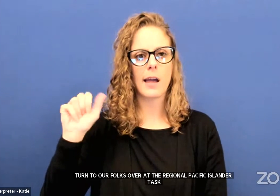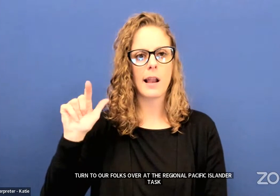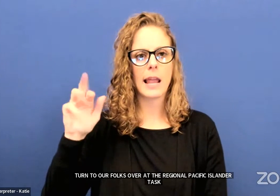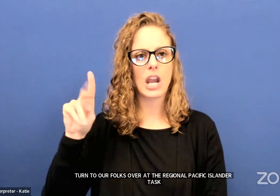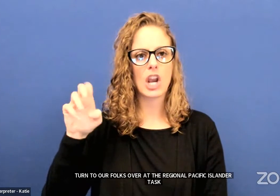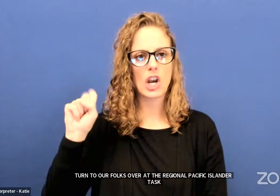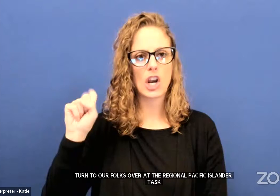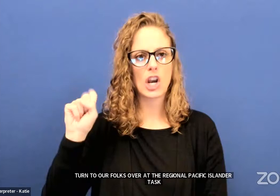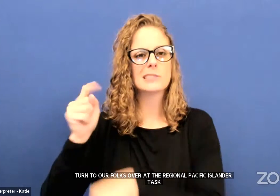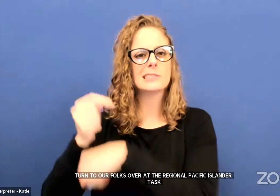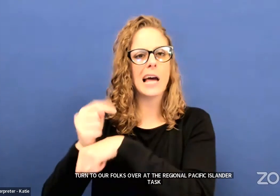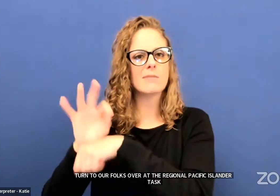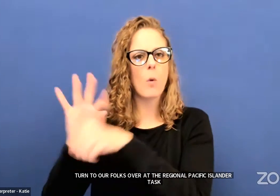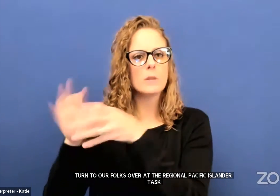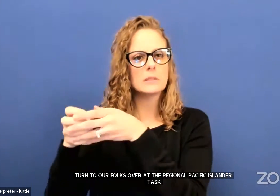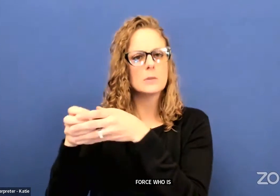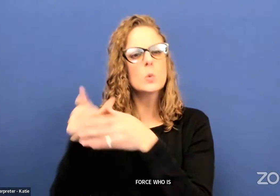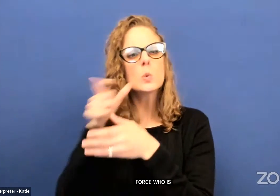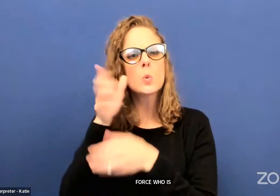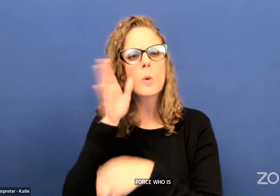Pacific Islander Task Force tonight?